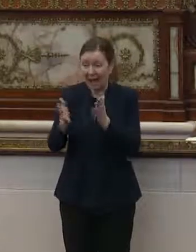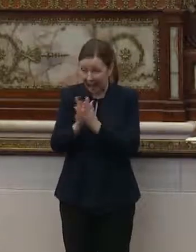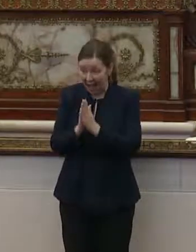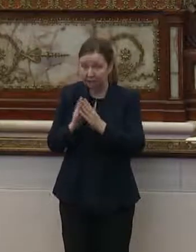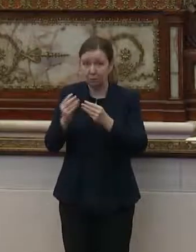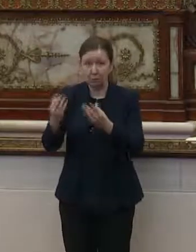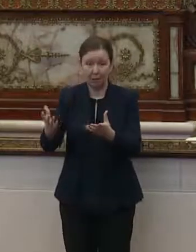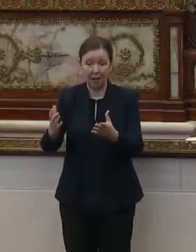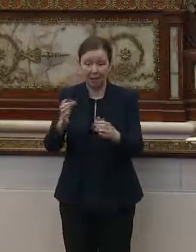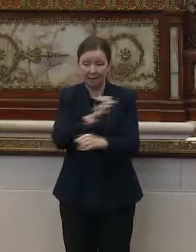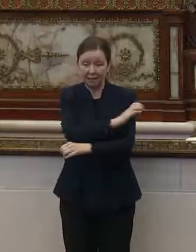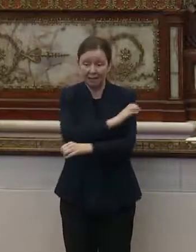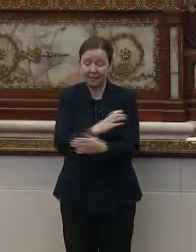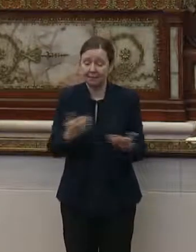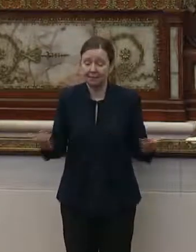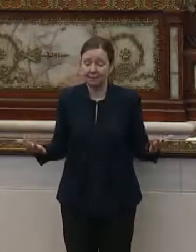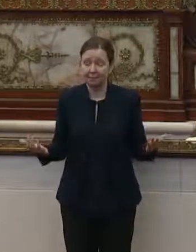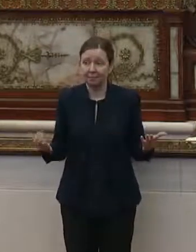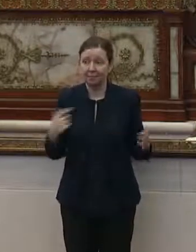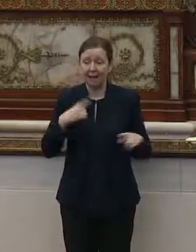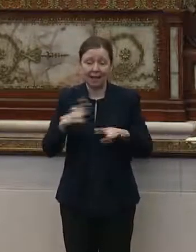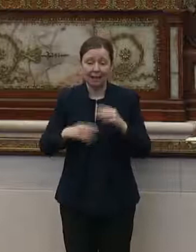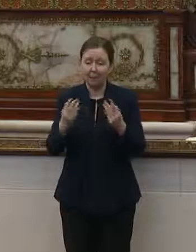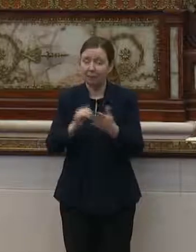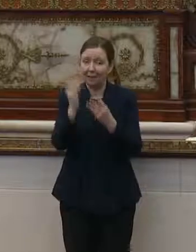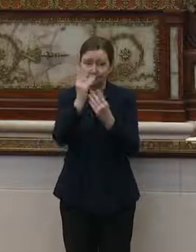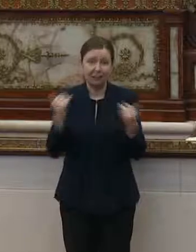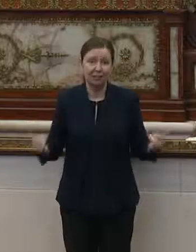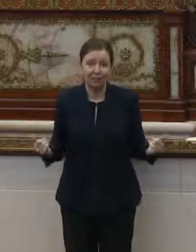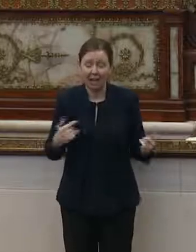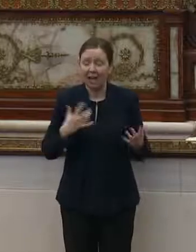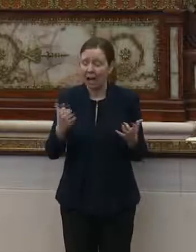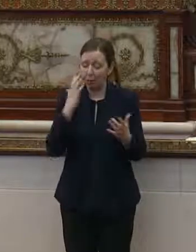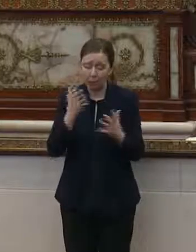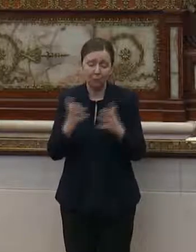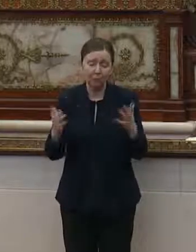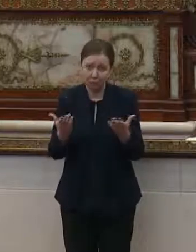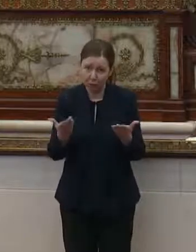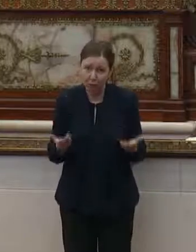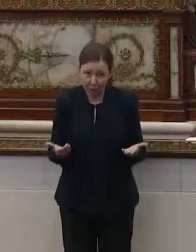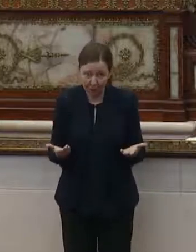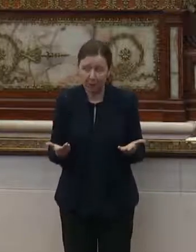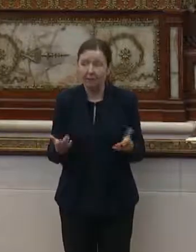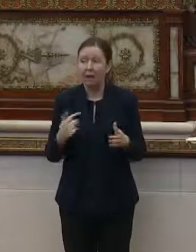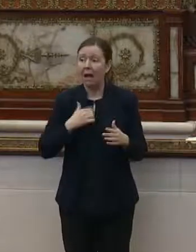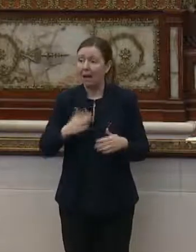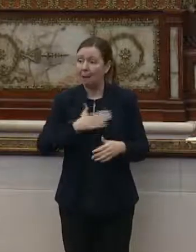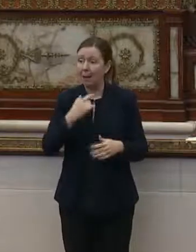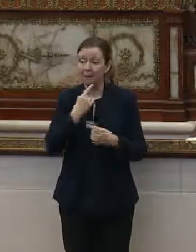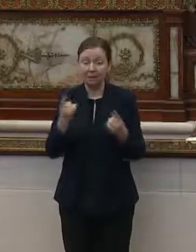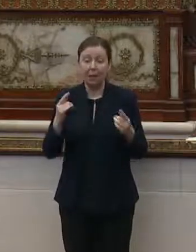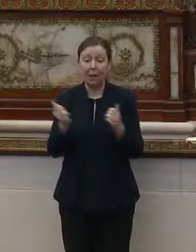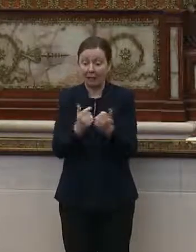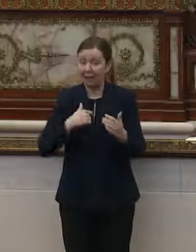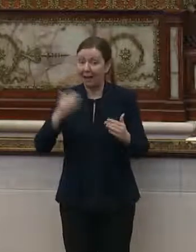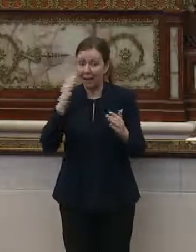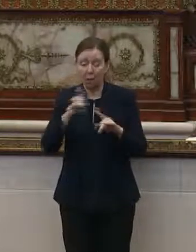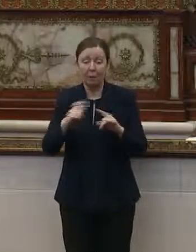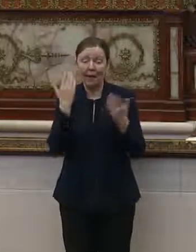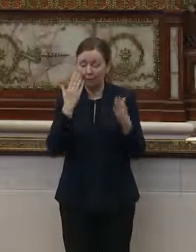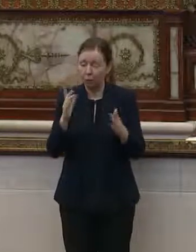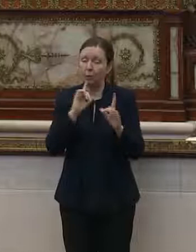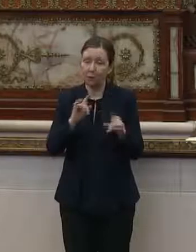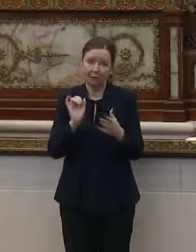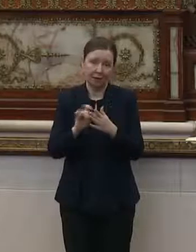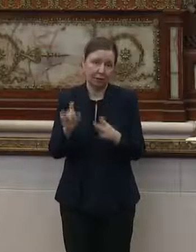provide these clinics? I cannot provide that information today. I want to know as much as you do. I'm happy to tell you everything I know, but I don't know the answer to